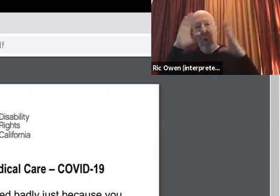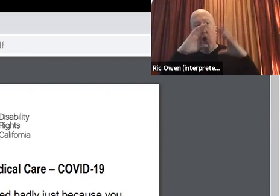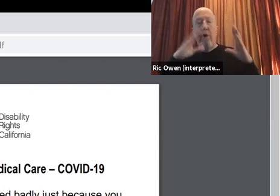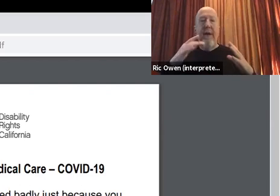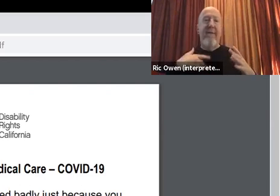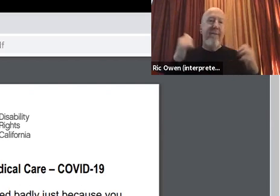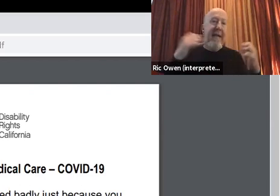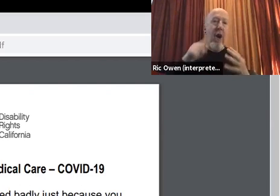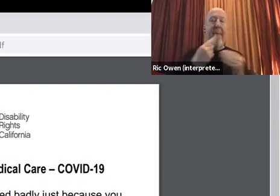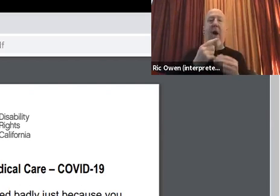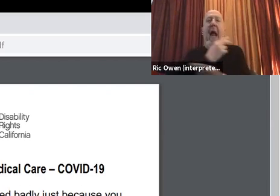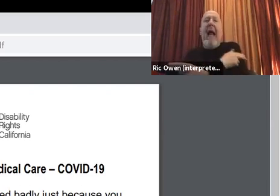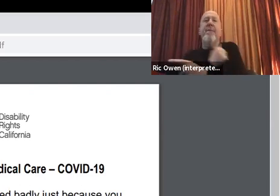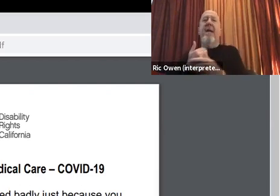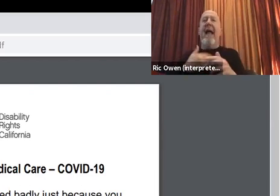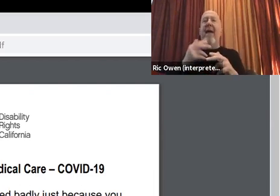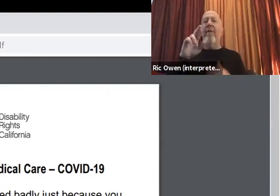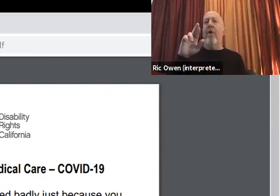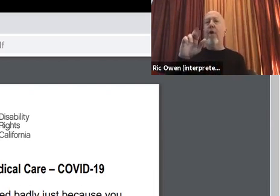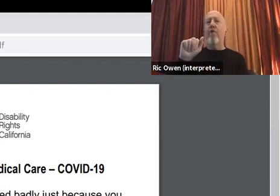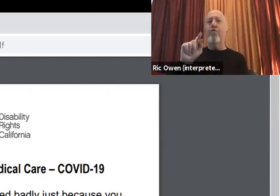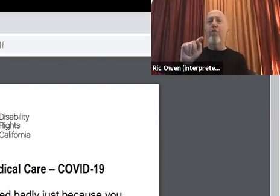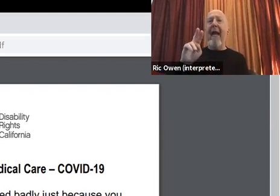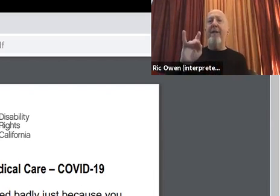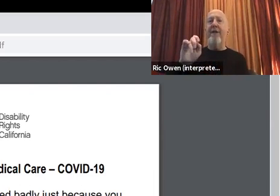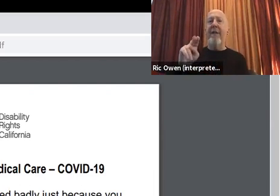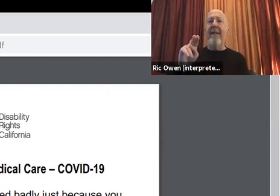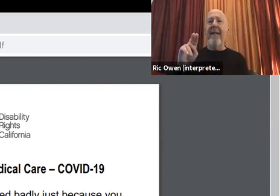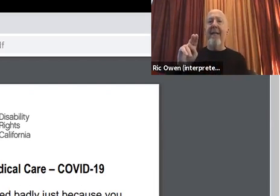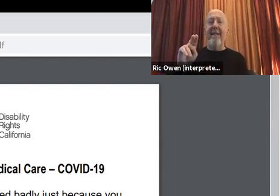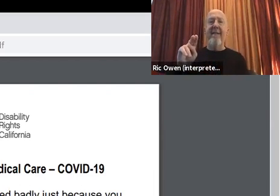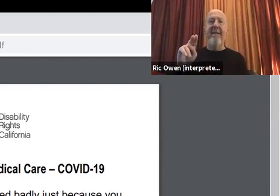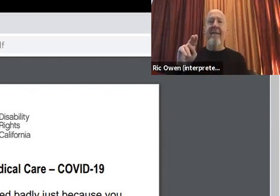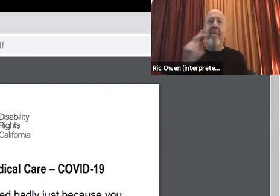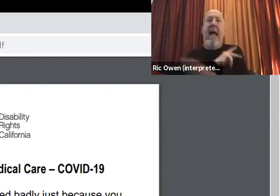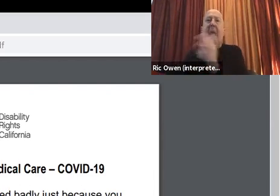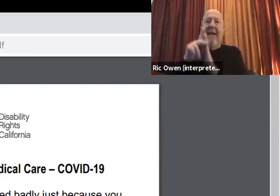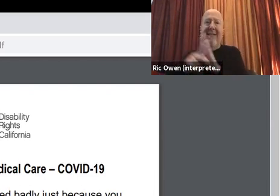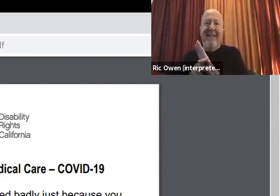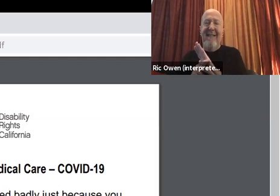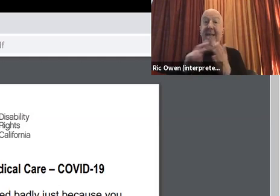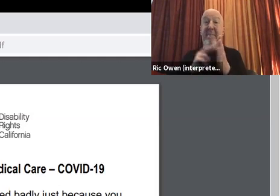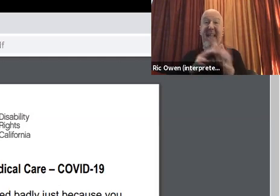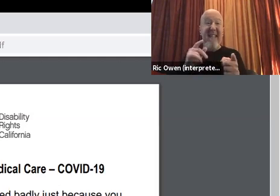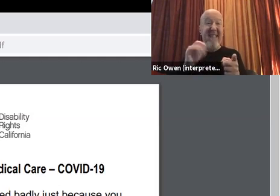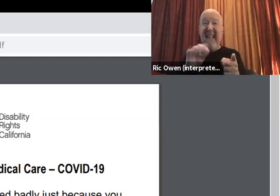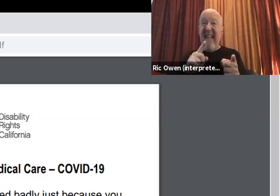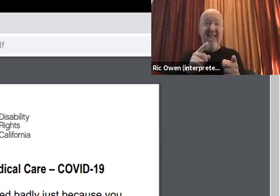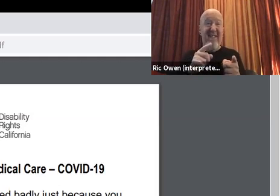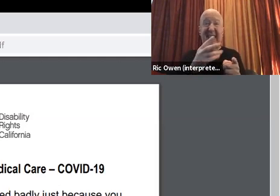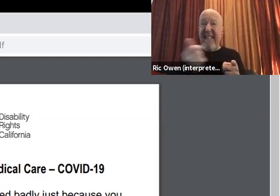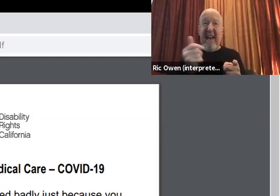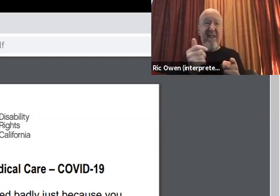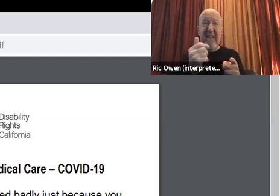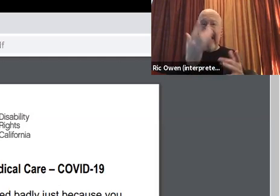rationing policies, the policies for who gets care if there is a time of scarcity. A